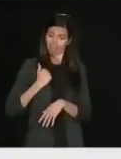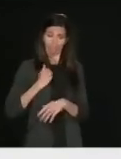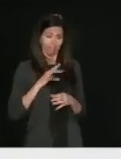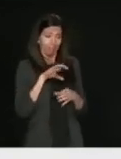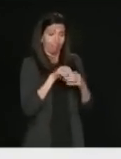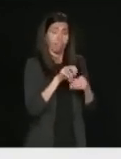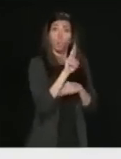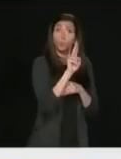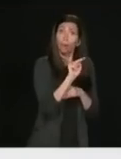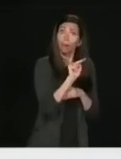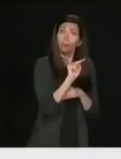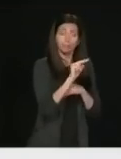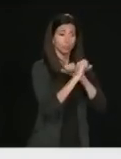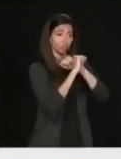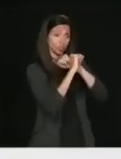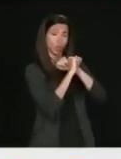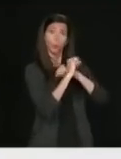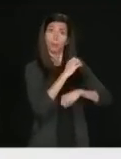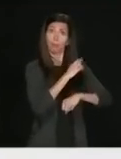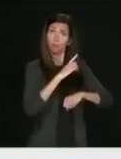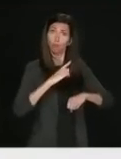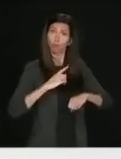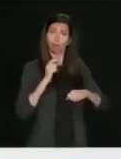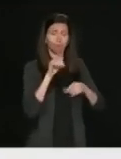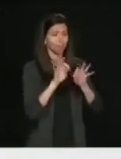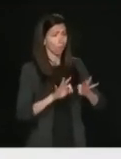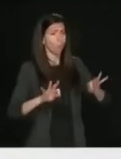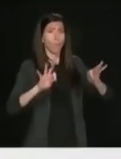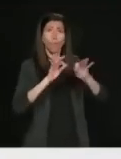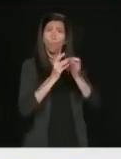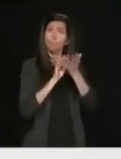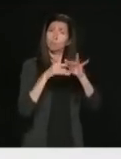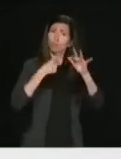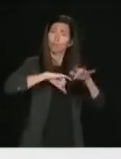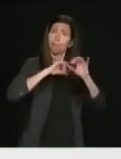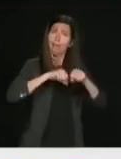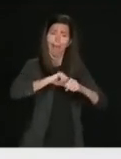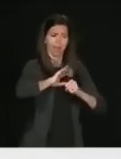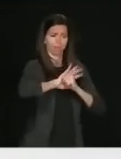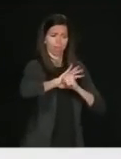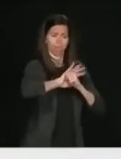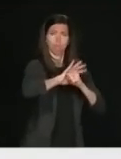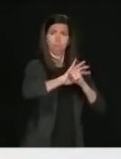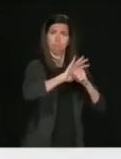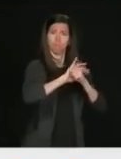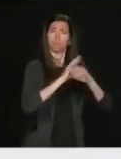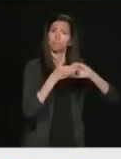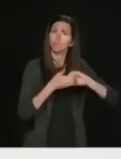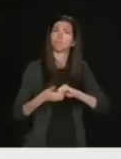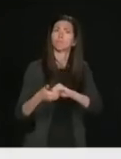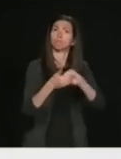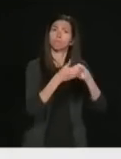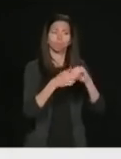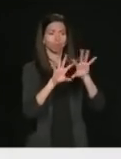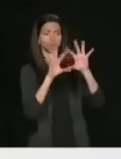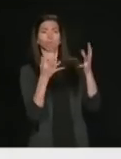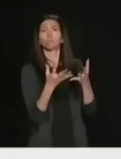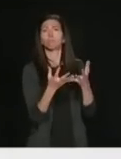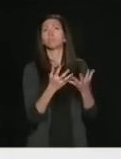will allow us to continue to be at the heart of those discussions as we move forward as a planet.